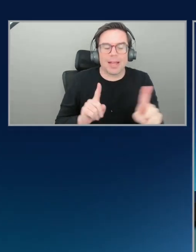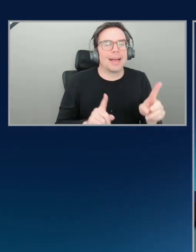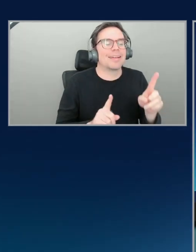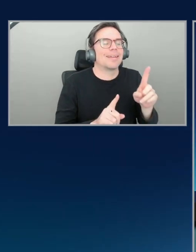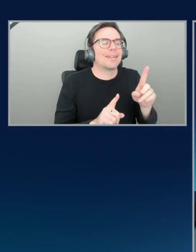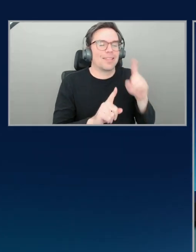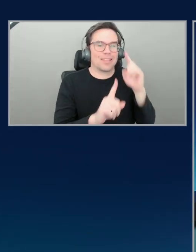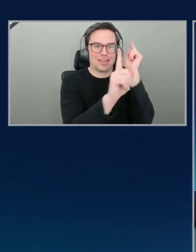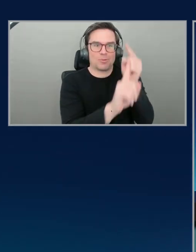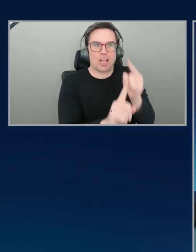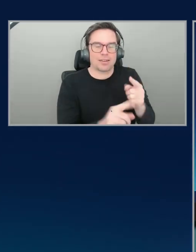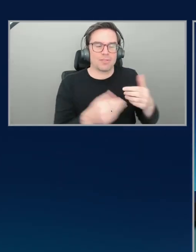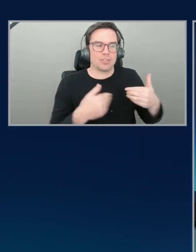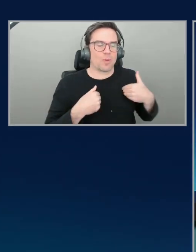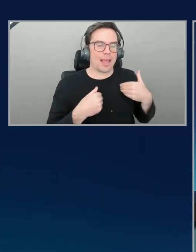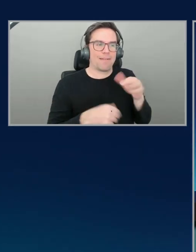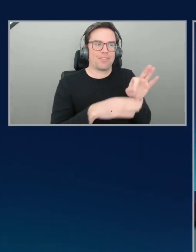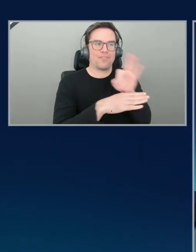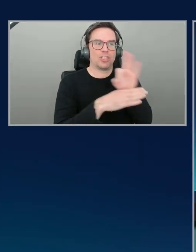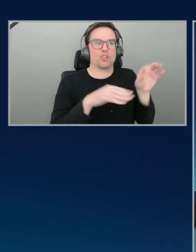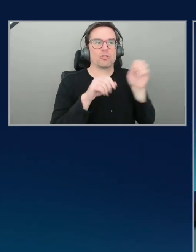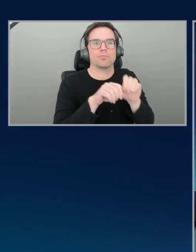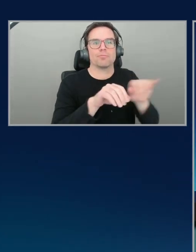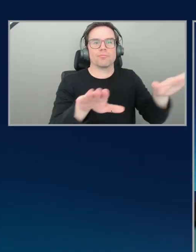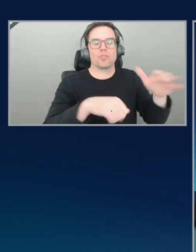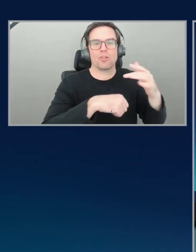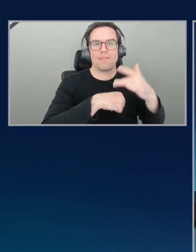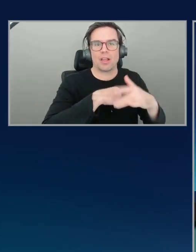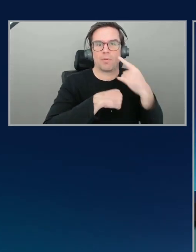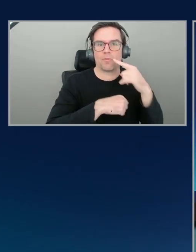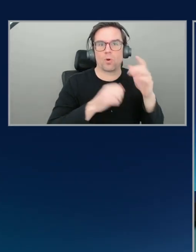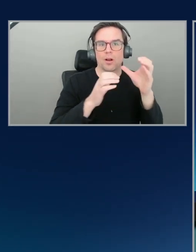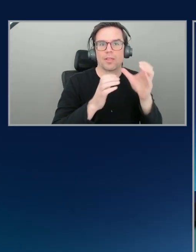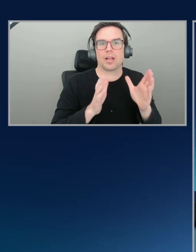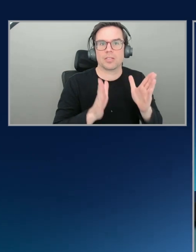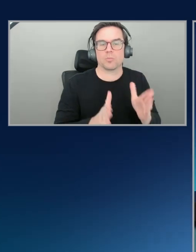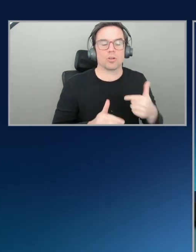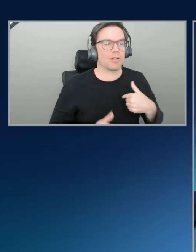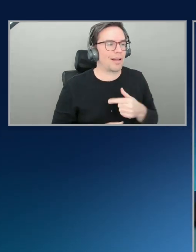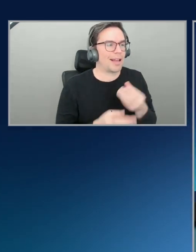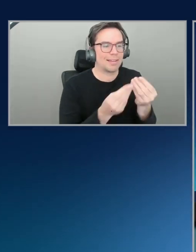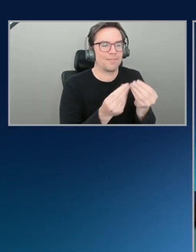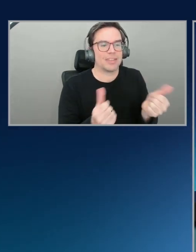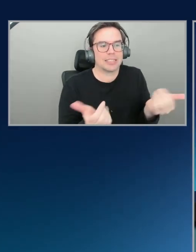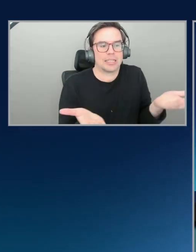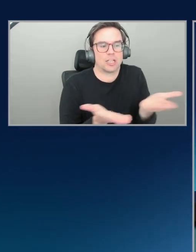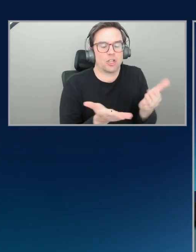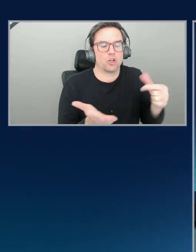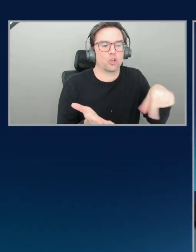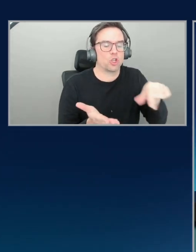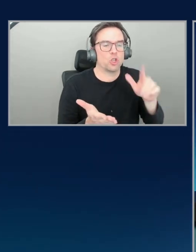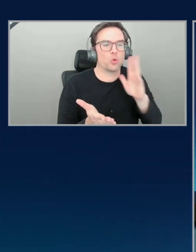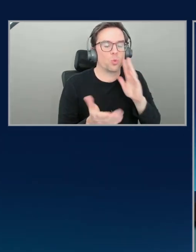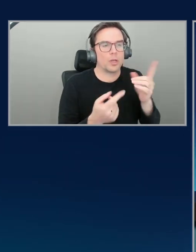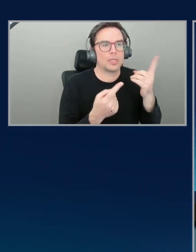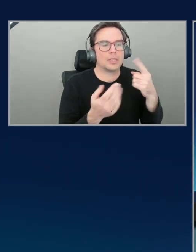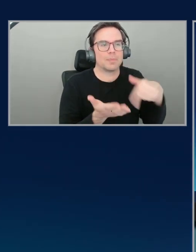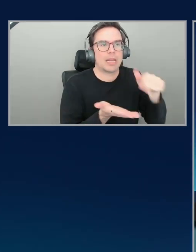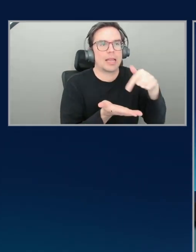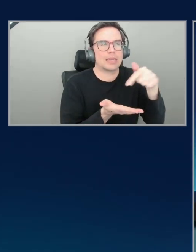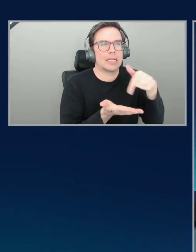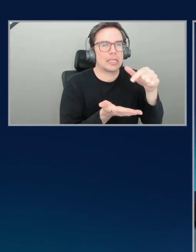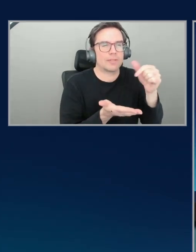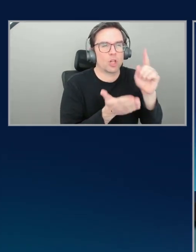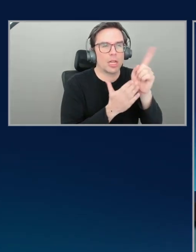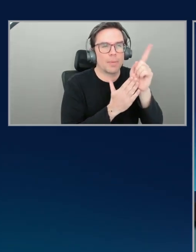out to the customer, right? And so I can just fix it here. Q will spit on this for a little bit and then recommend a change. And that'll give you